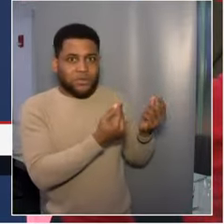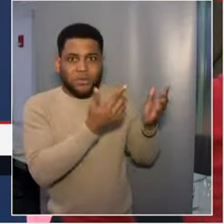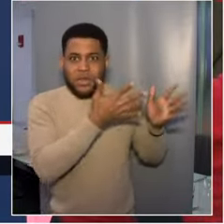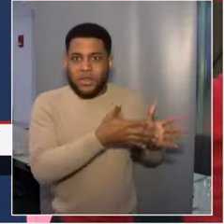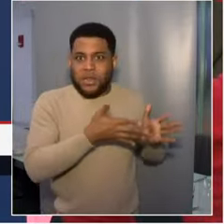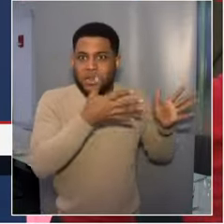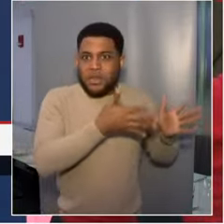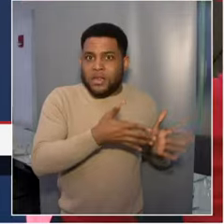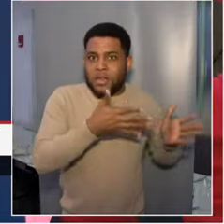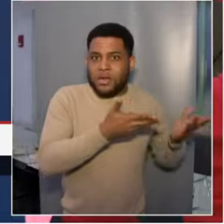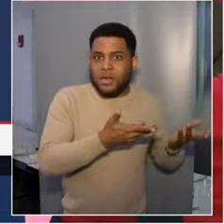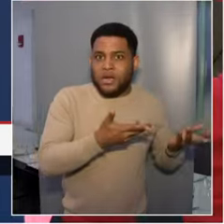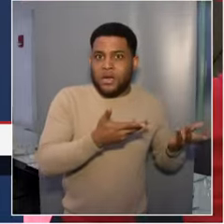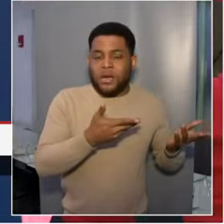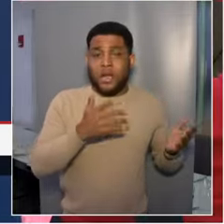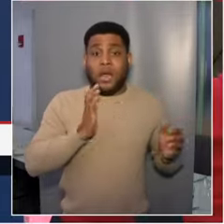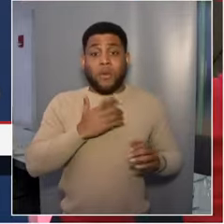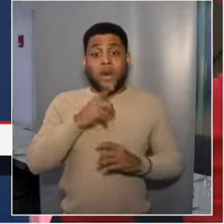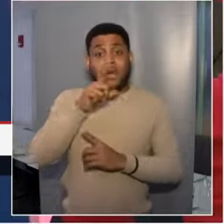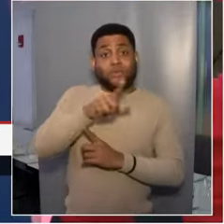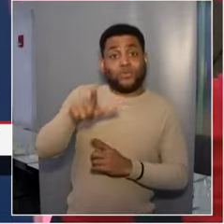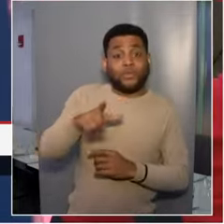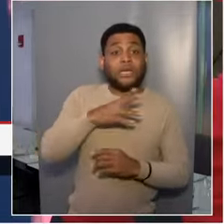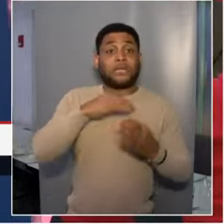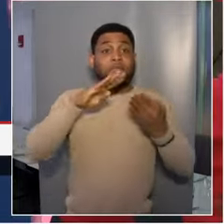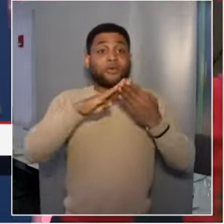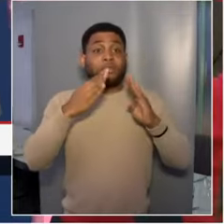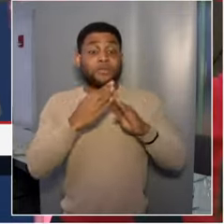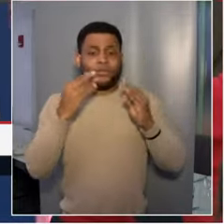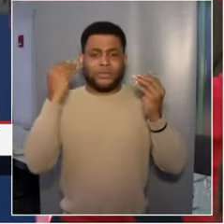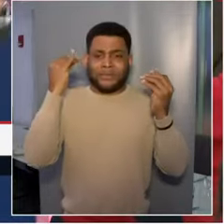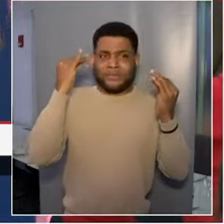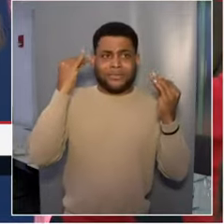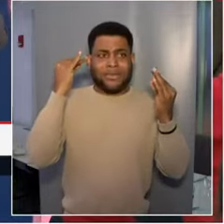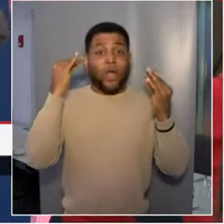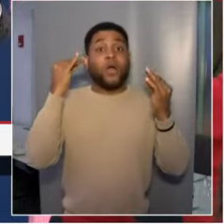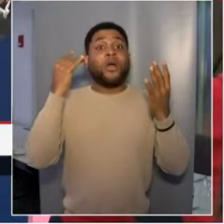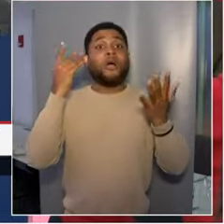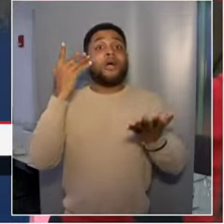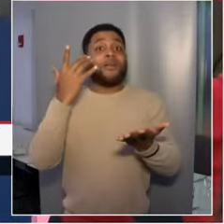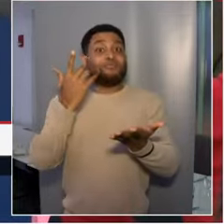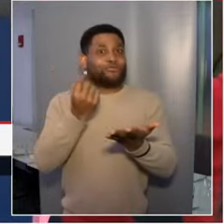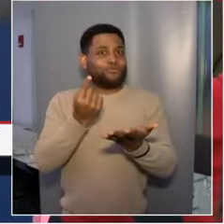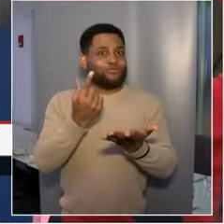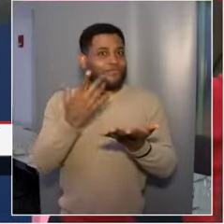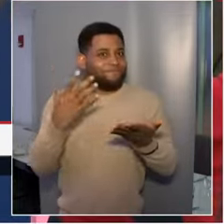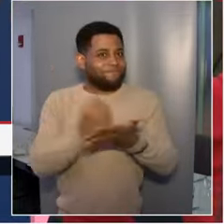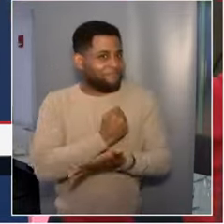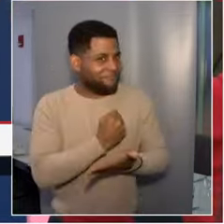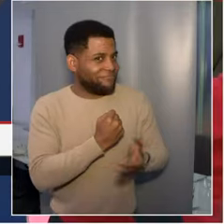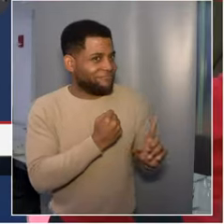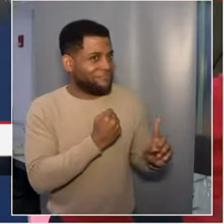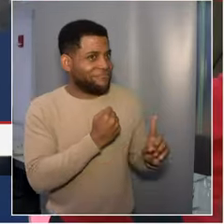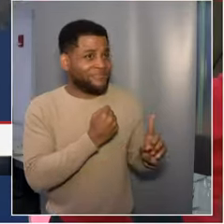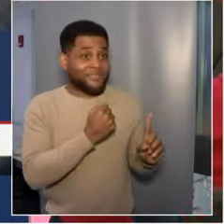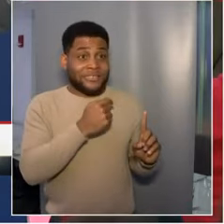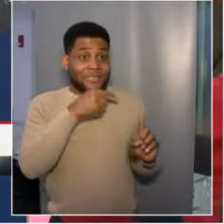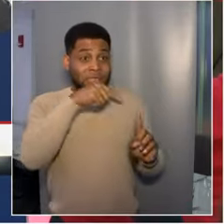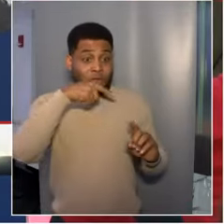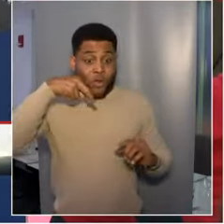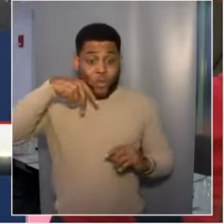of that space. We could take this walkway here and connect it. We could